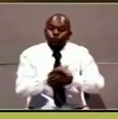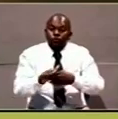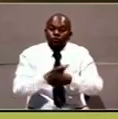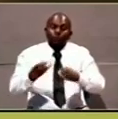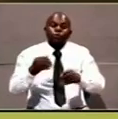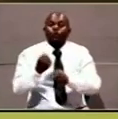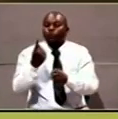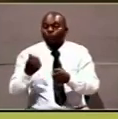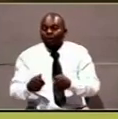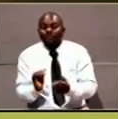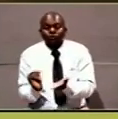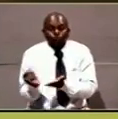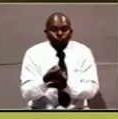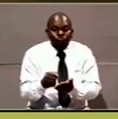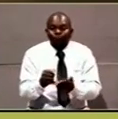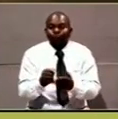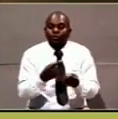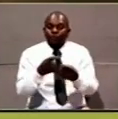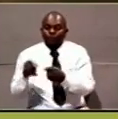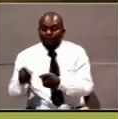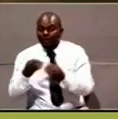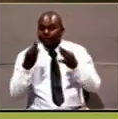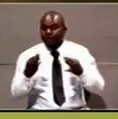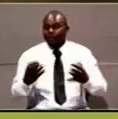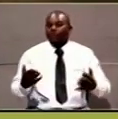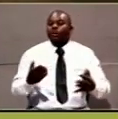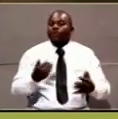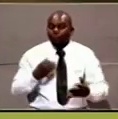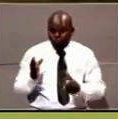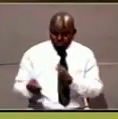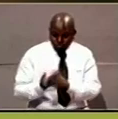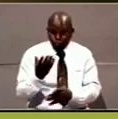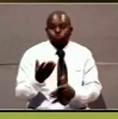regard to investment? You know, all of these things. So we've set up